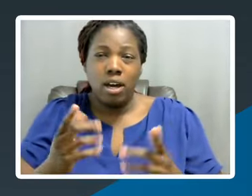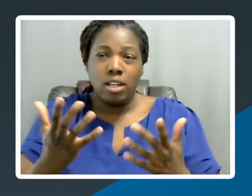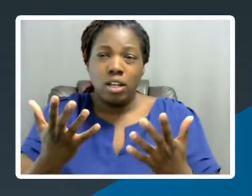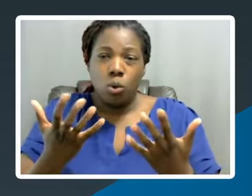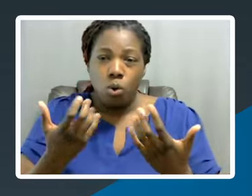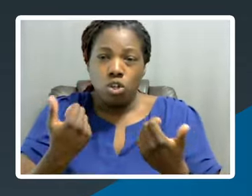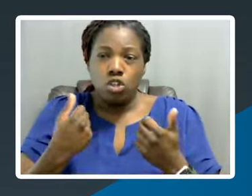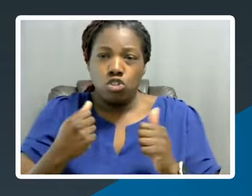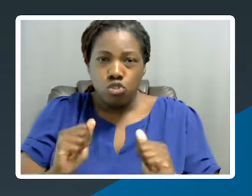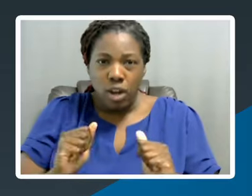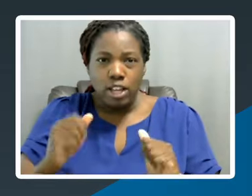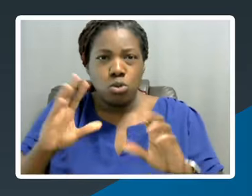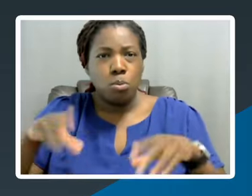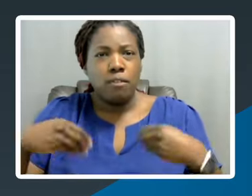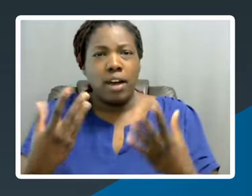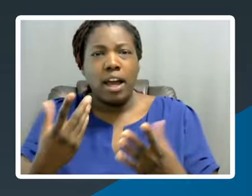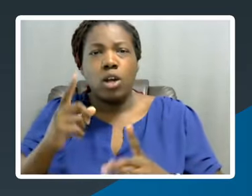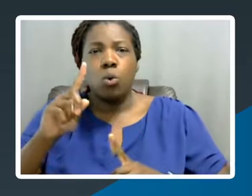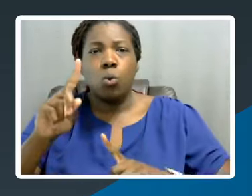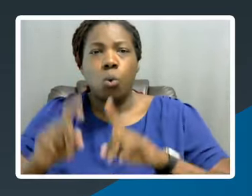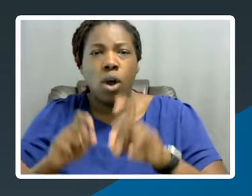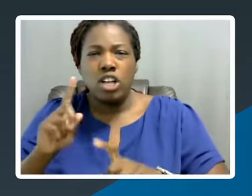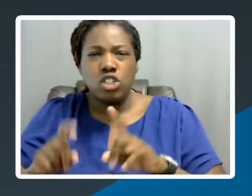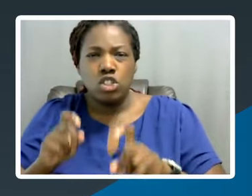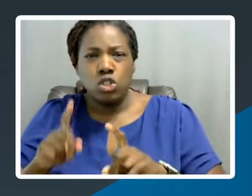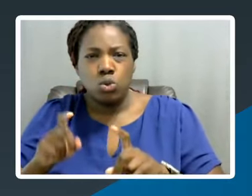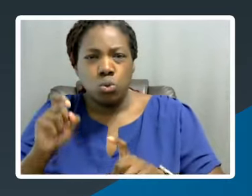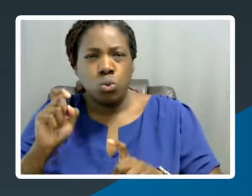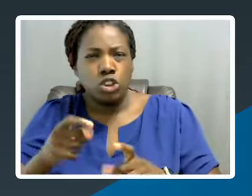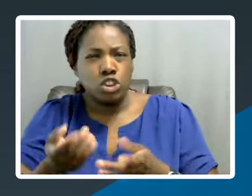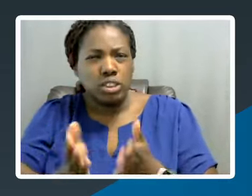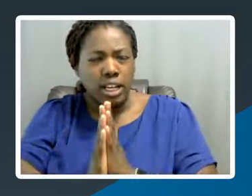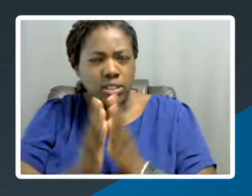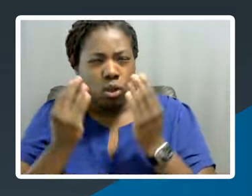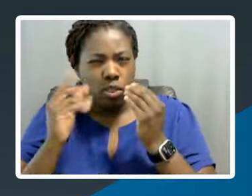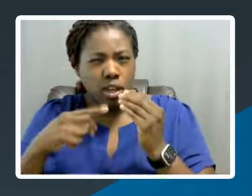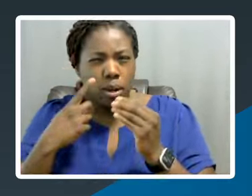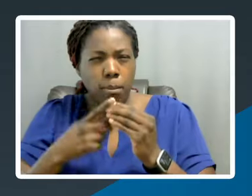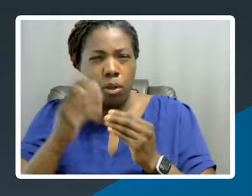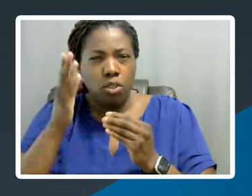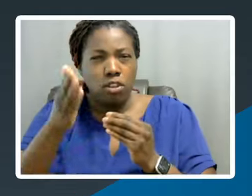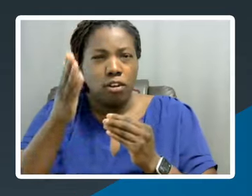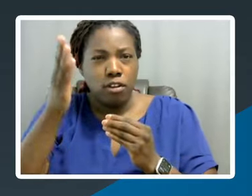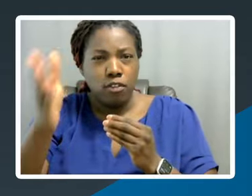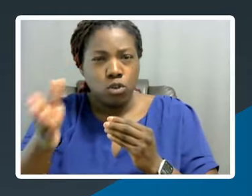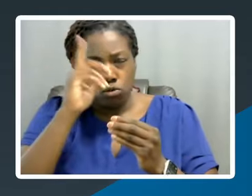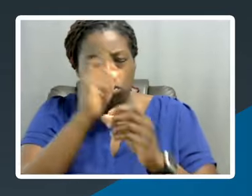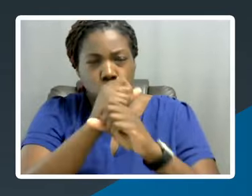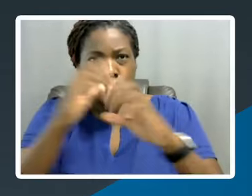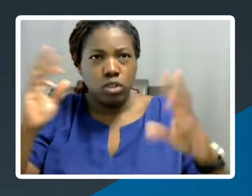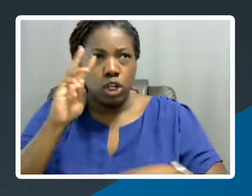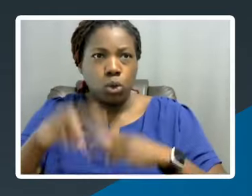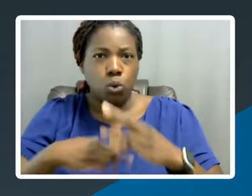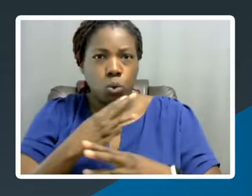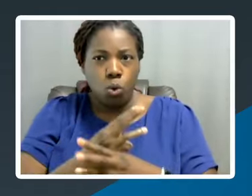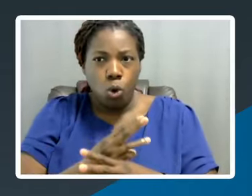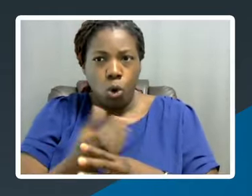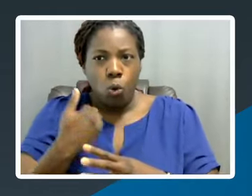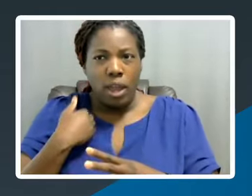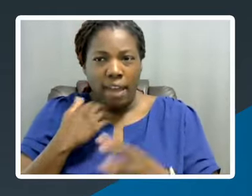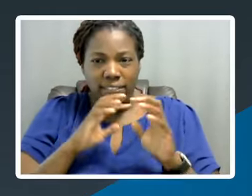some questions that I think we should be asking as we're thinking about what the future looks like in a world where we have this intersection